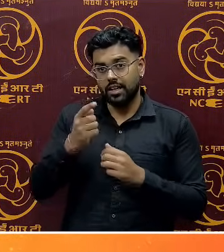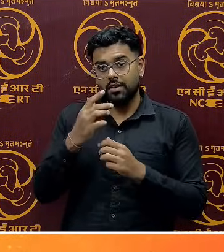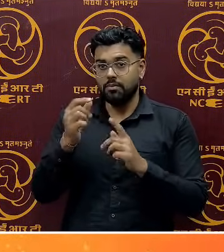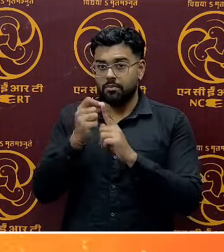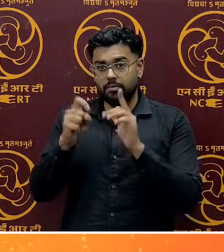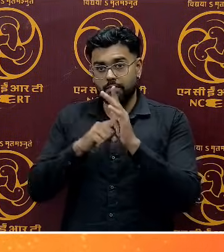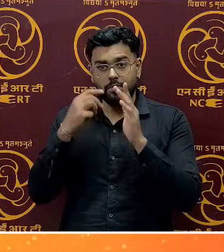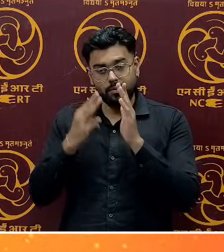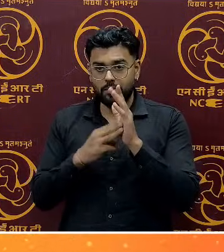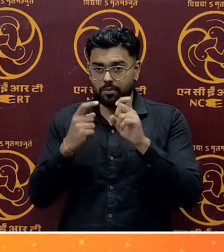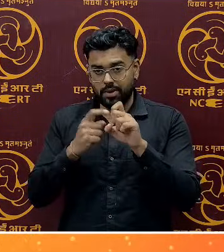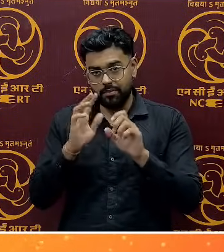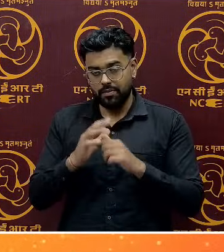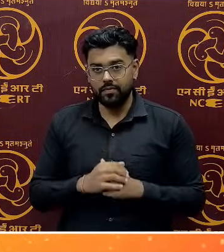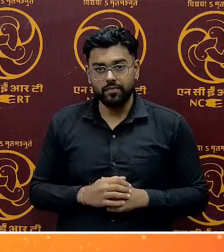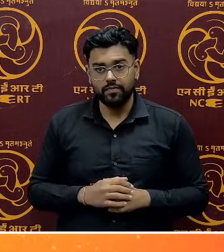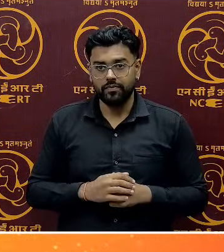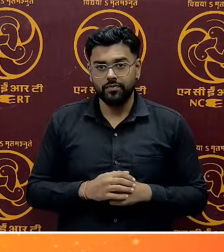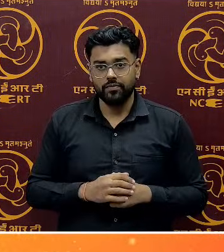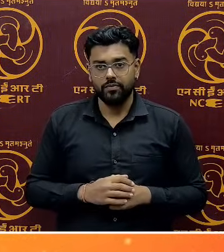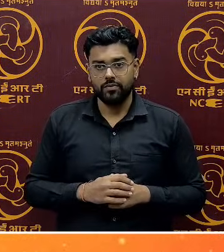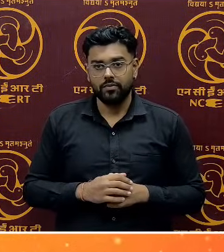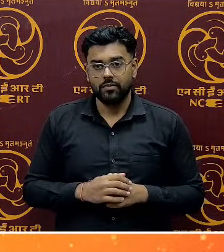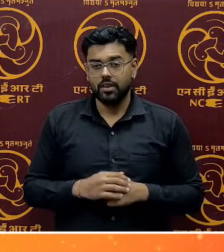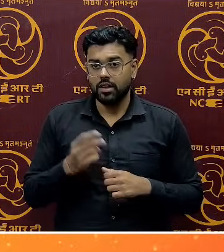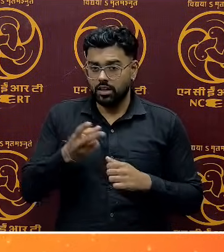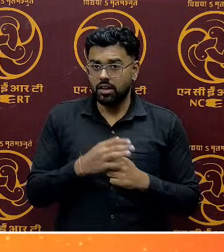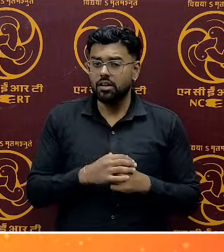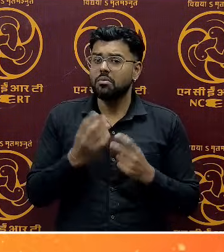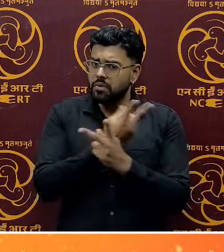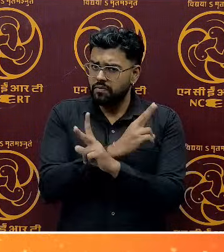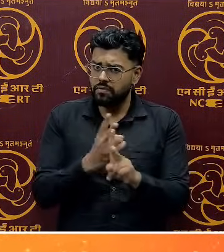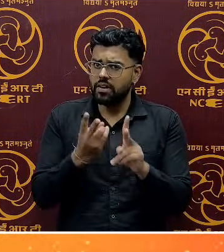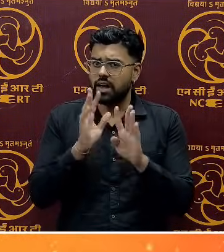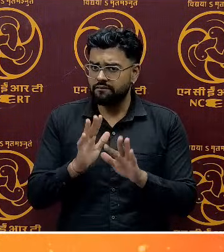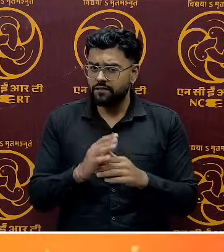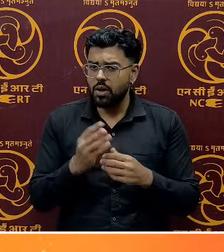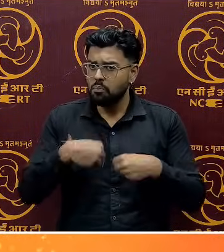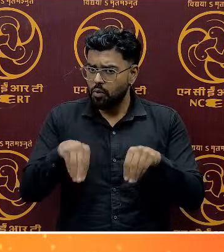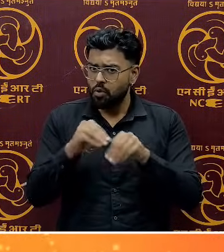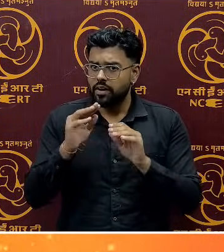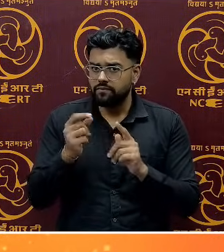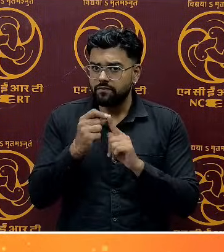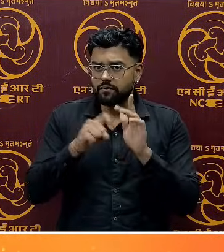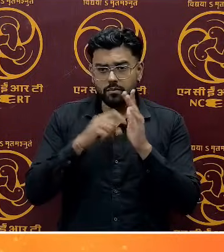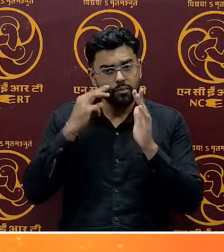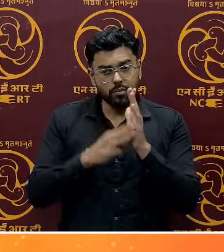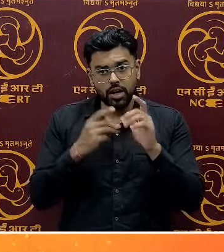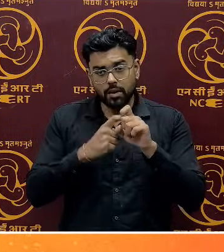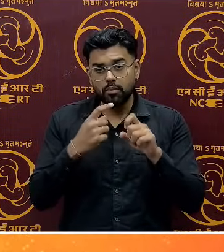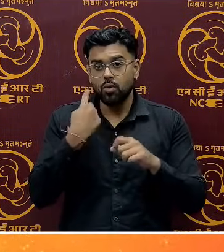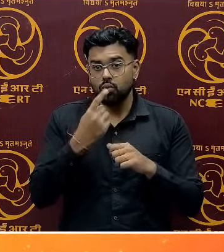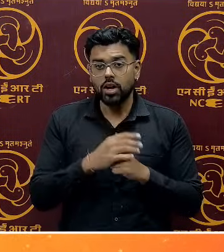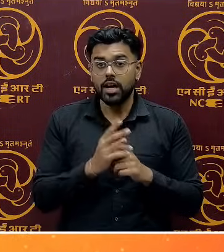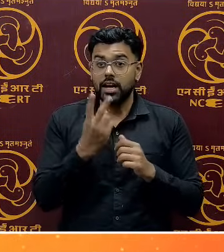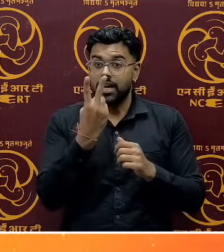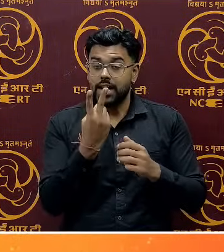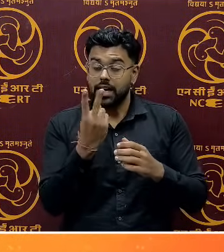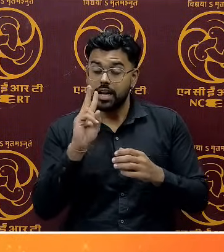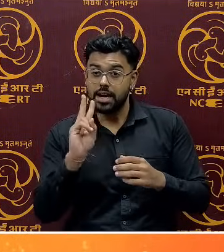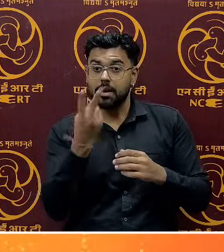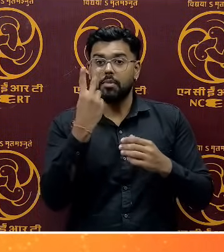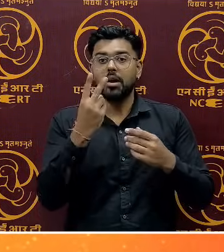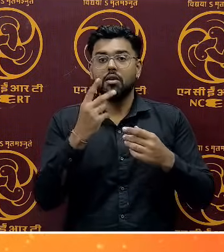2 3s are 6, 6 plus 1 is 7. Are there other primes for which doubling and adding